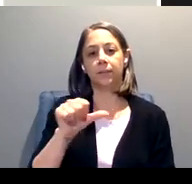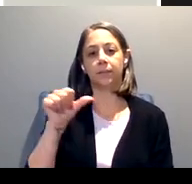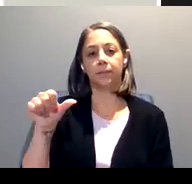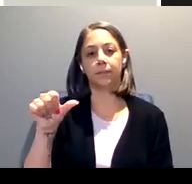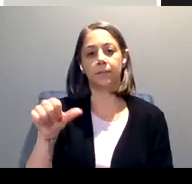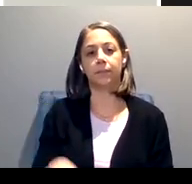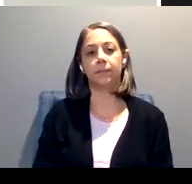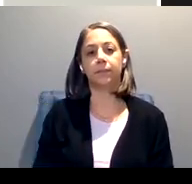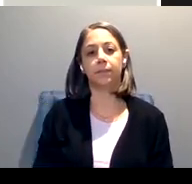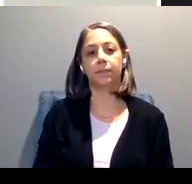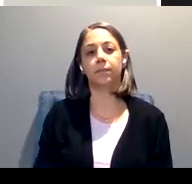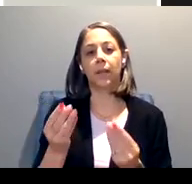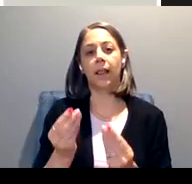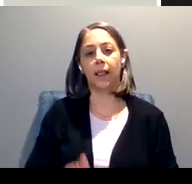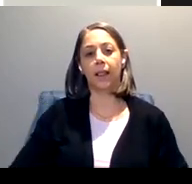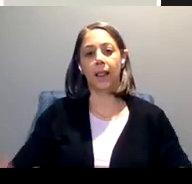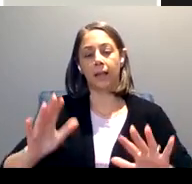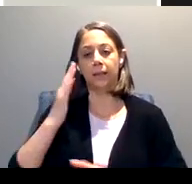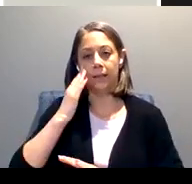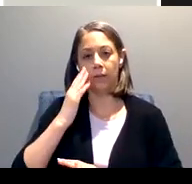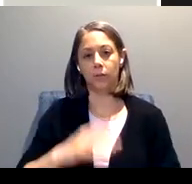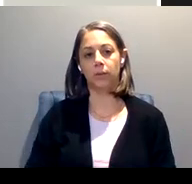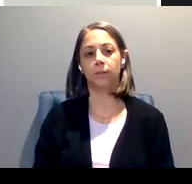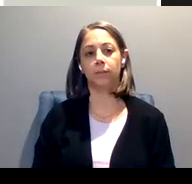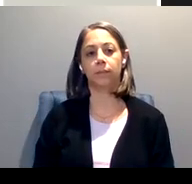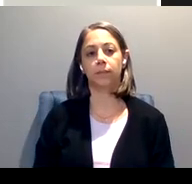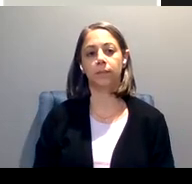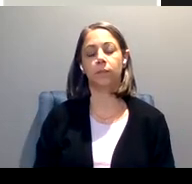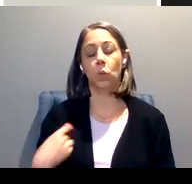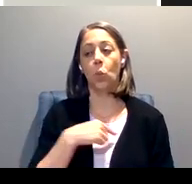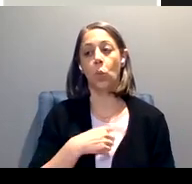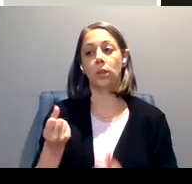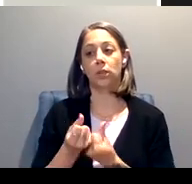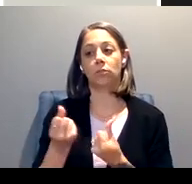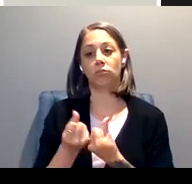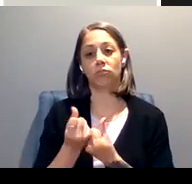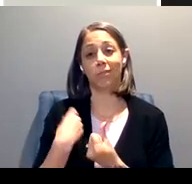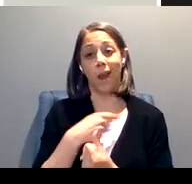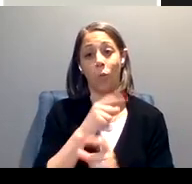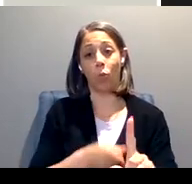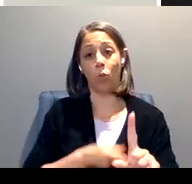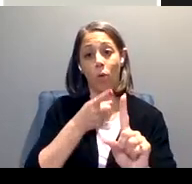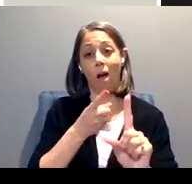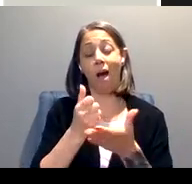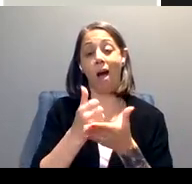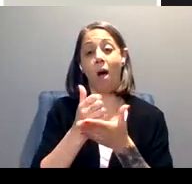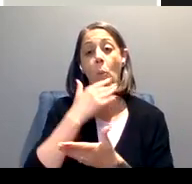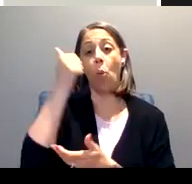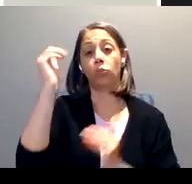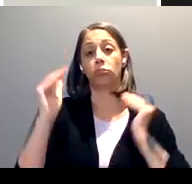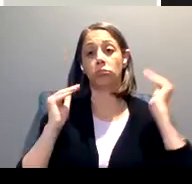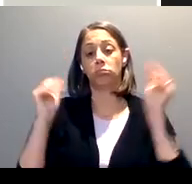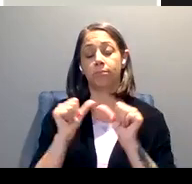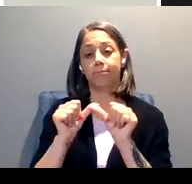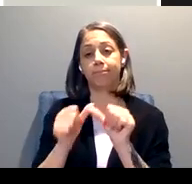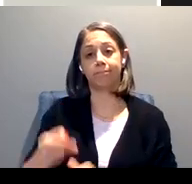on Aging Land Acknowledgement. As we support our mission to help older adults maintain their